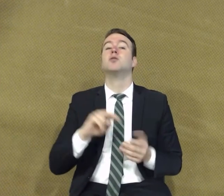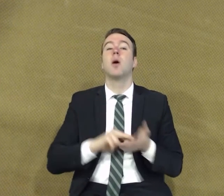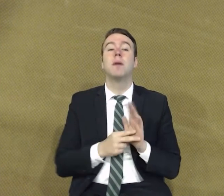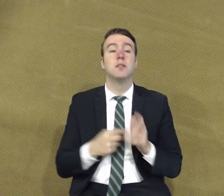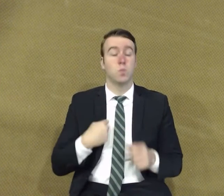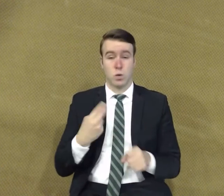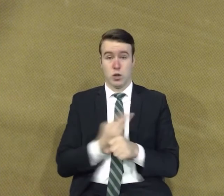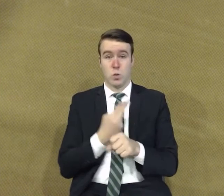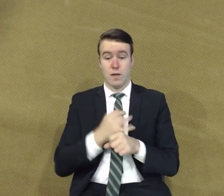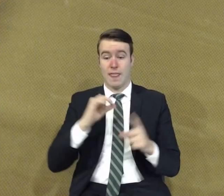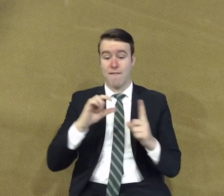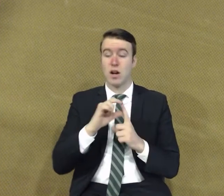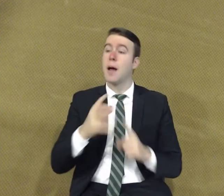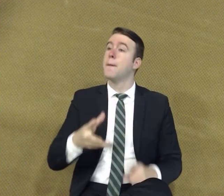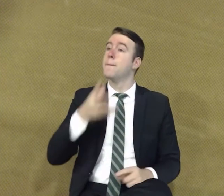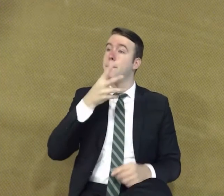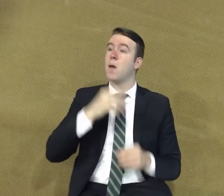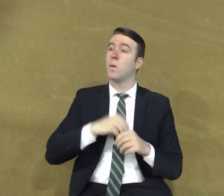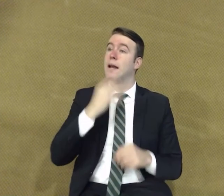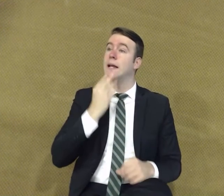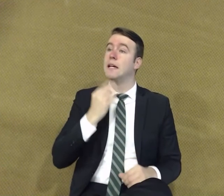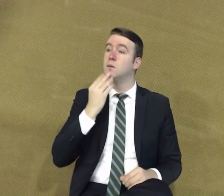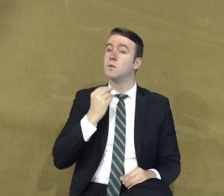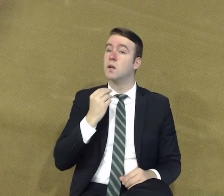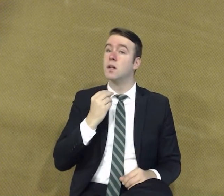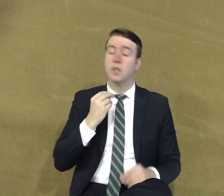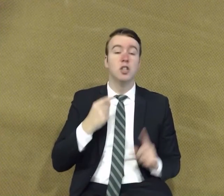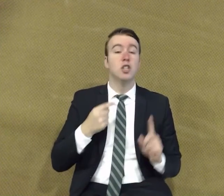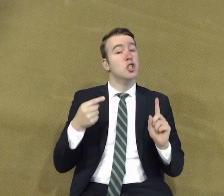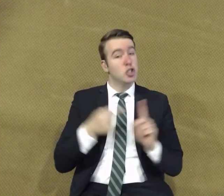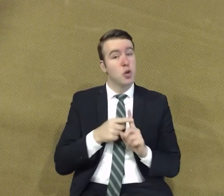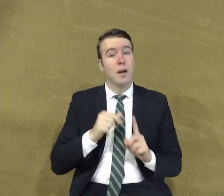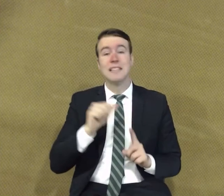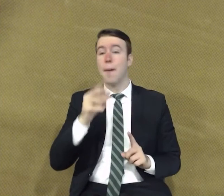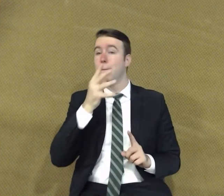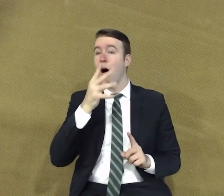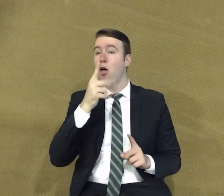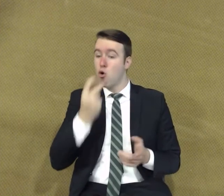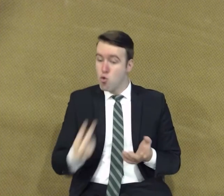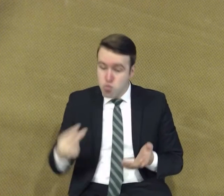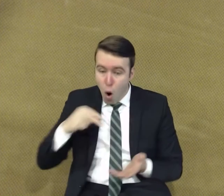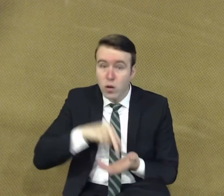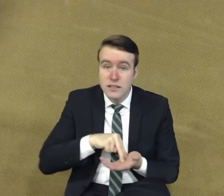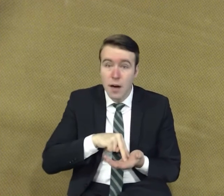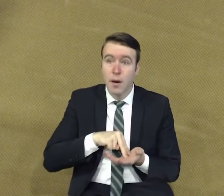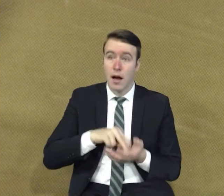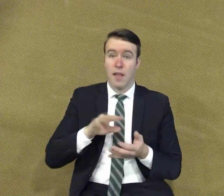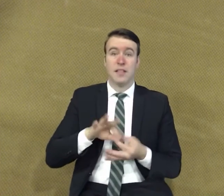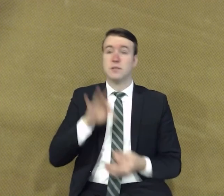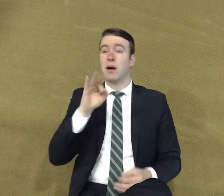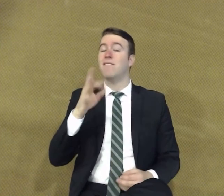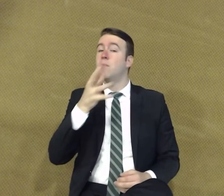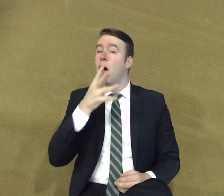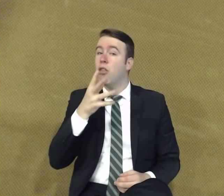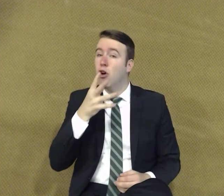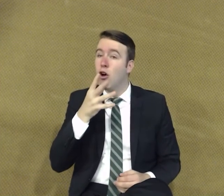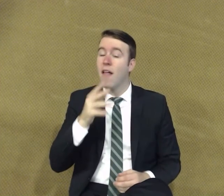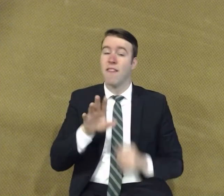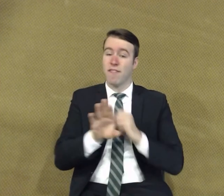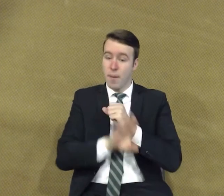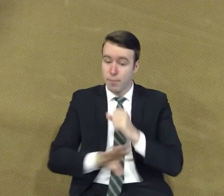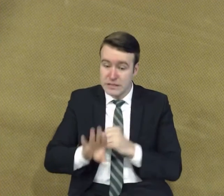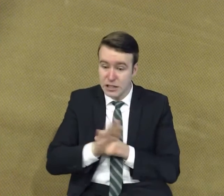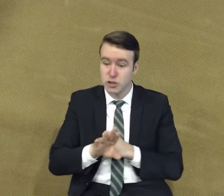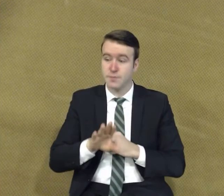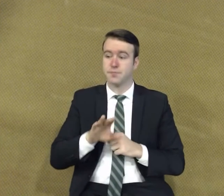It also means when we use the phrase mother in Israel, that she was a mother that rose up, and the spirit of motherhood, the protectionism,